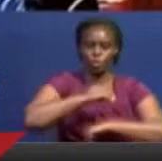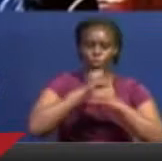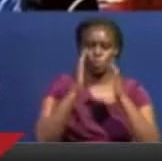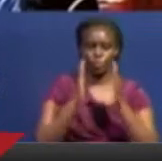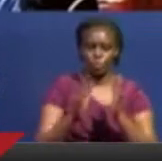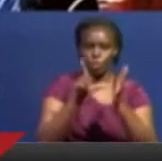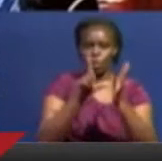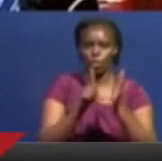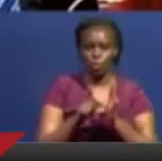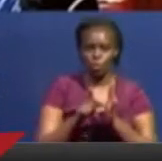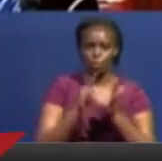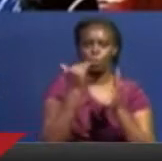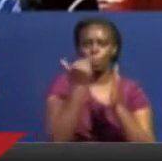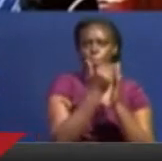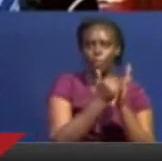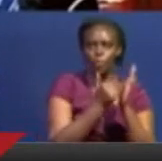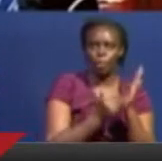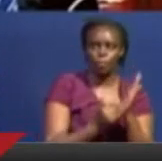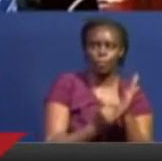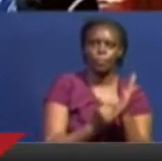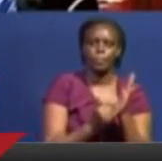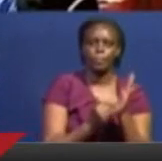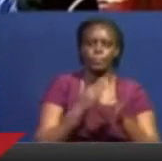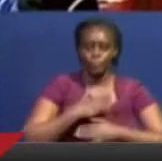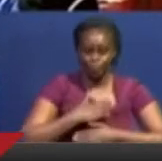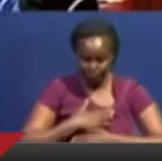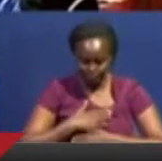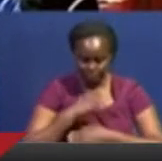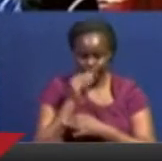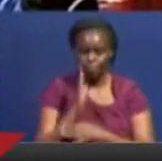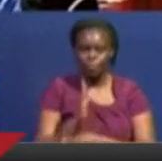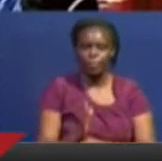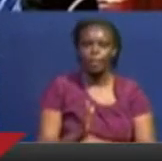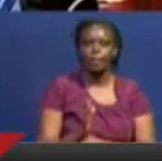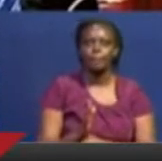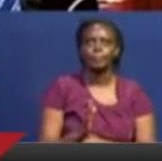Students' Loans Program. Honorable Speaker,